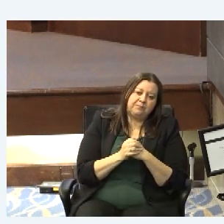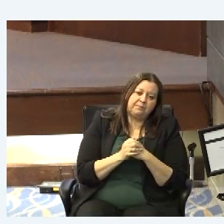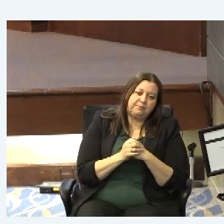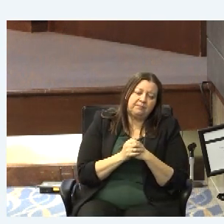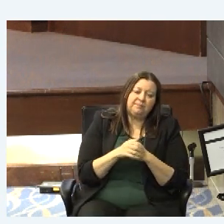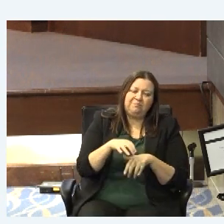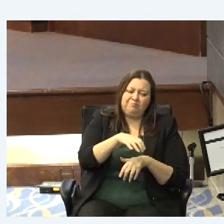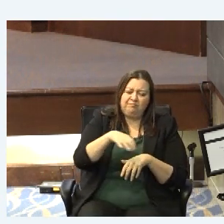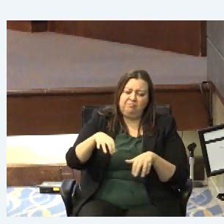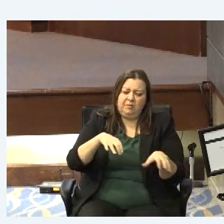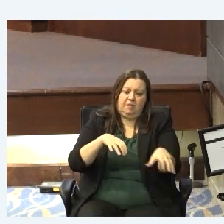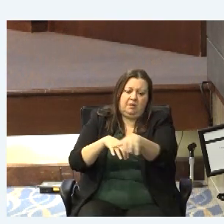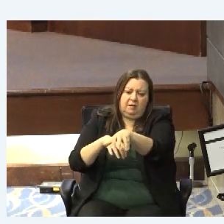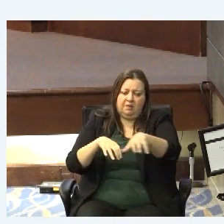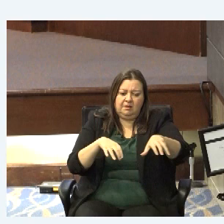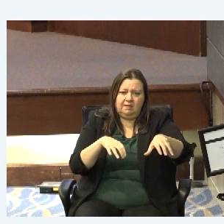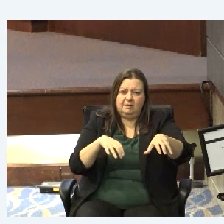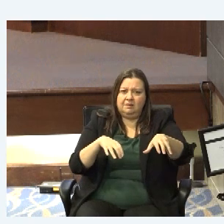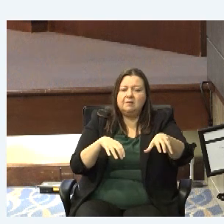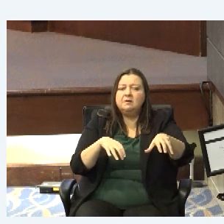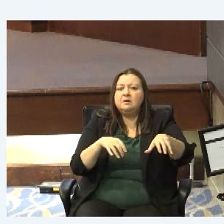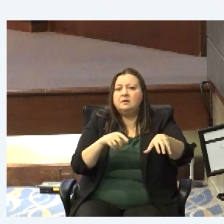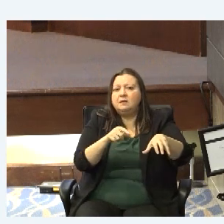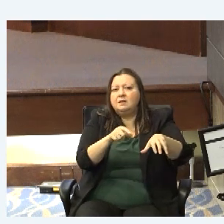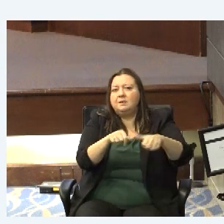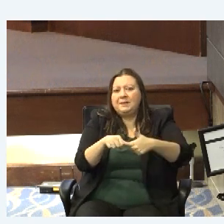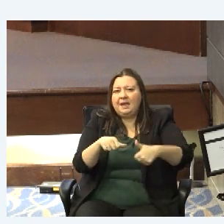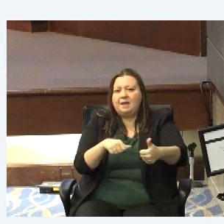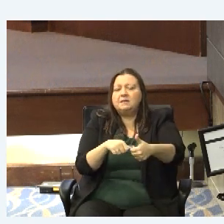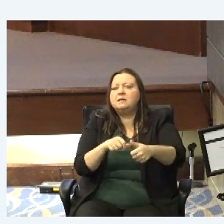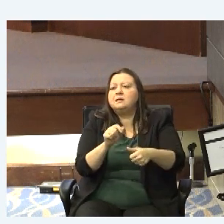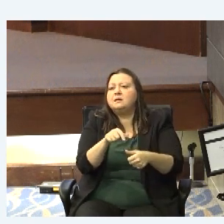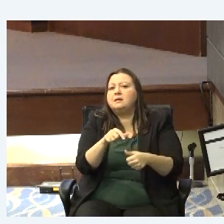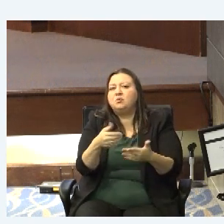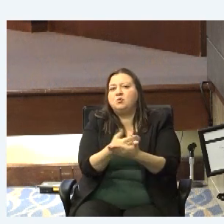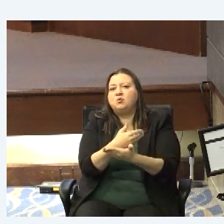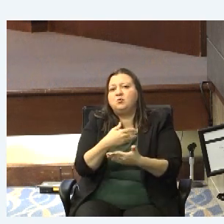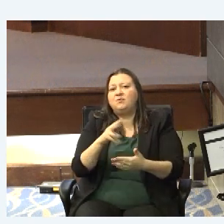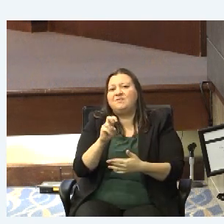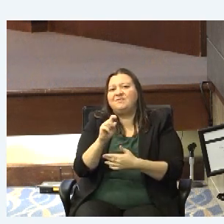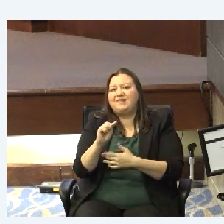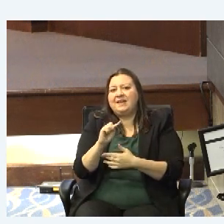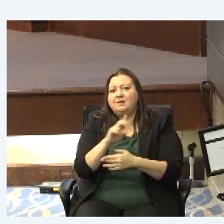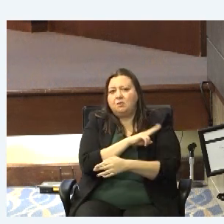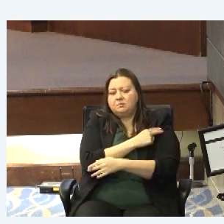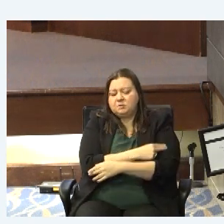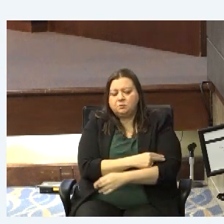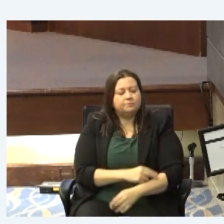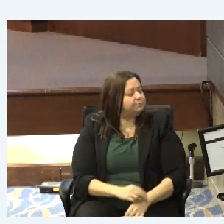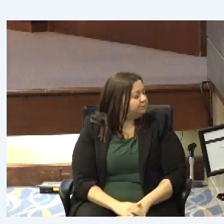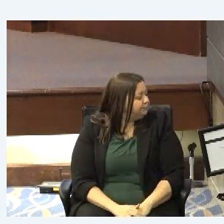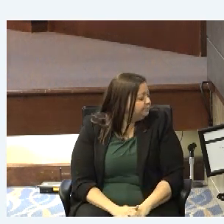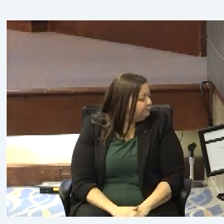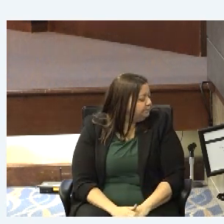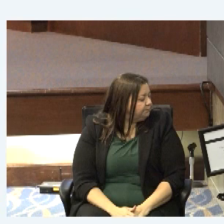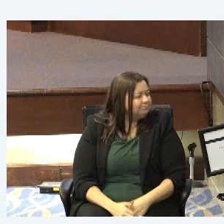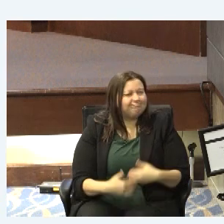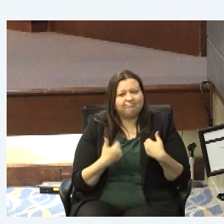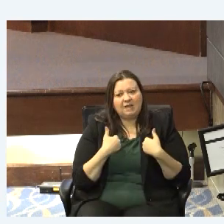side, just behind the Education Center, is the new veterinary hospital. And